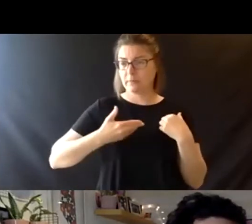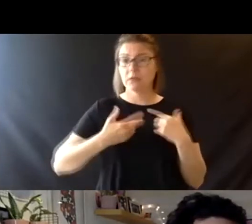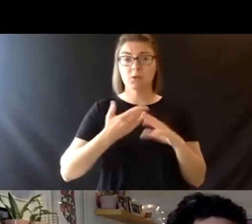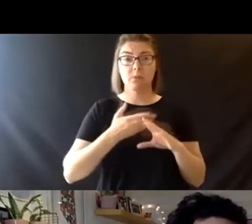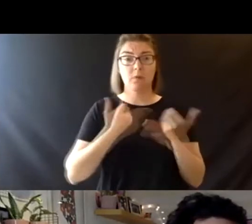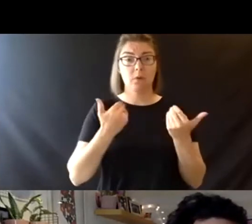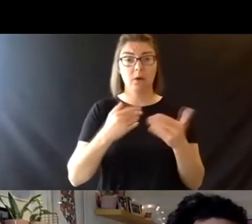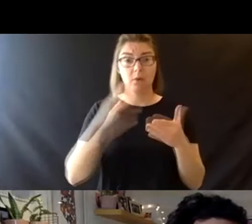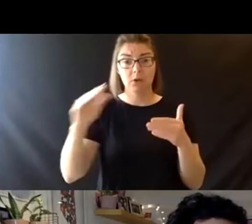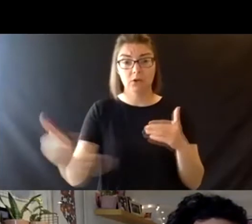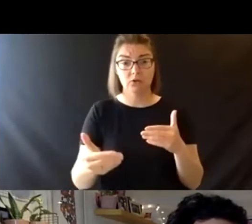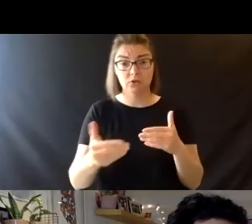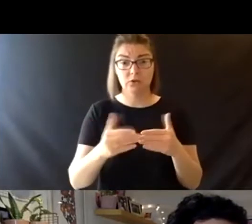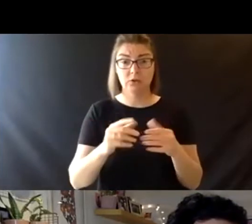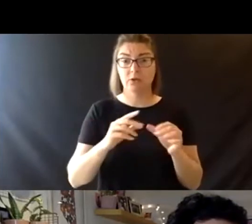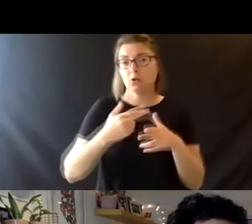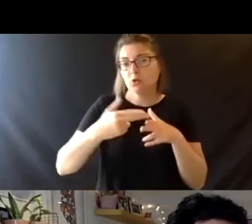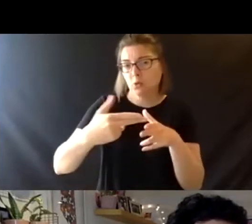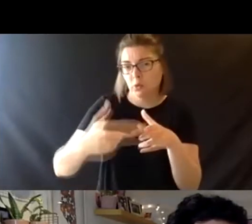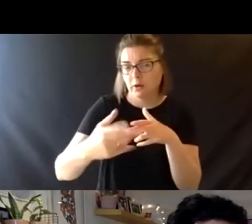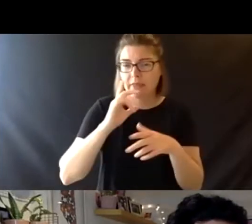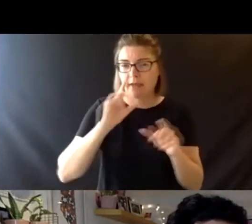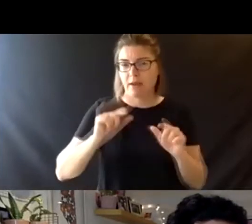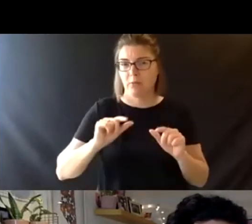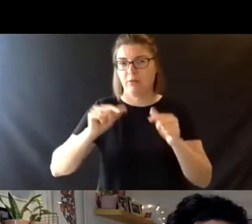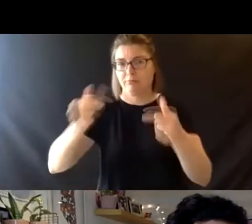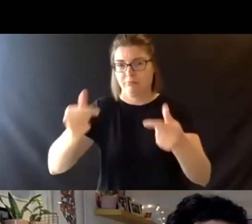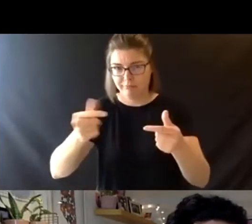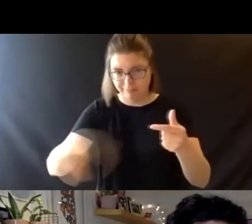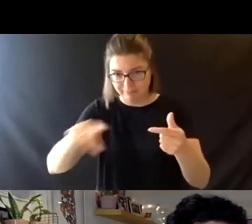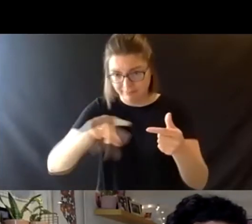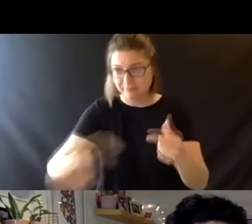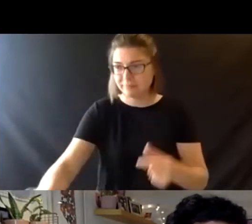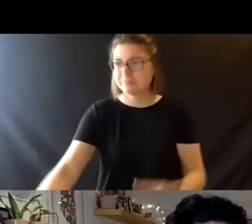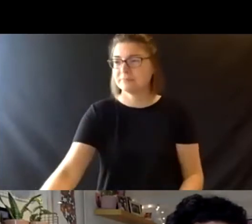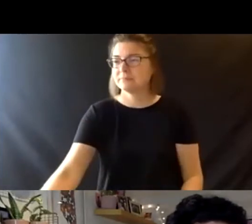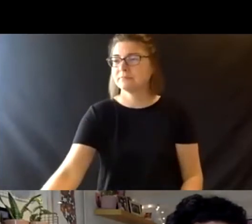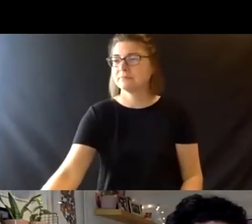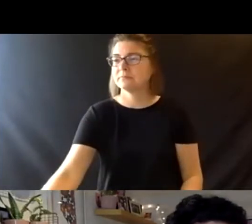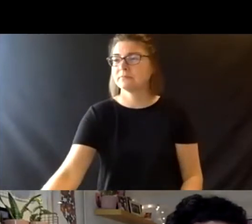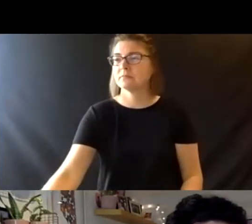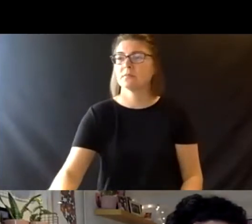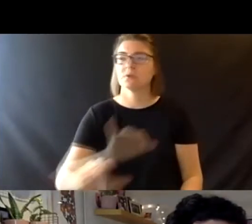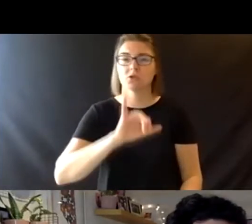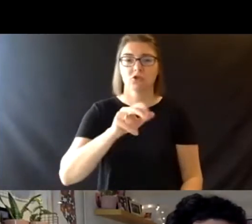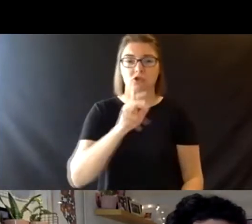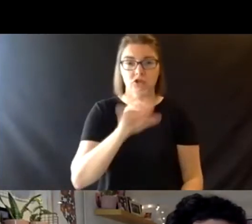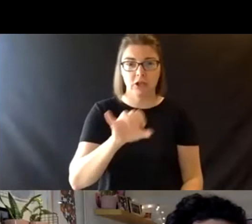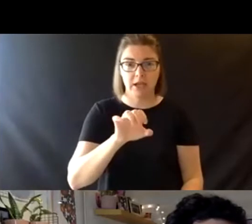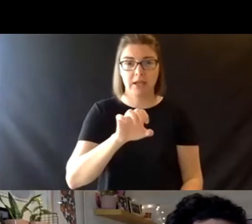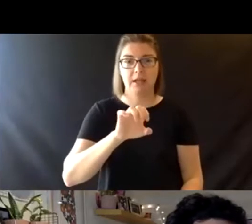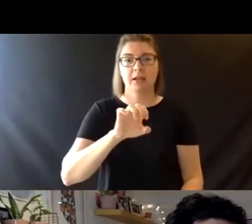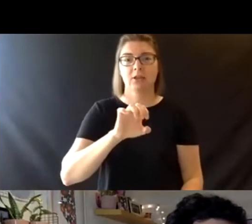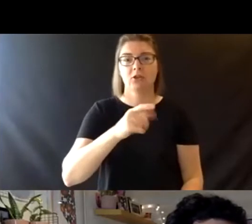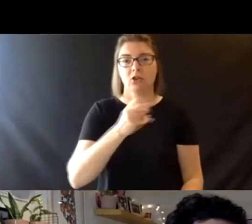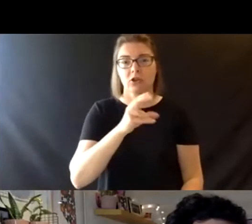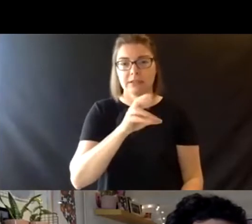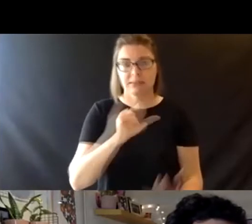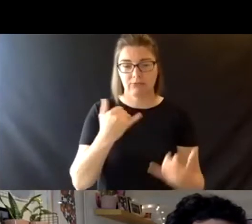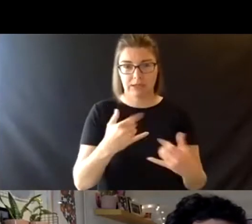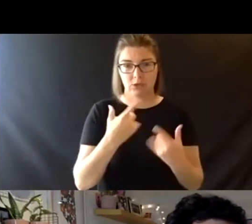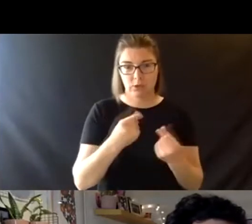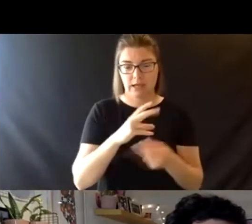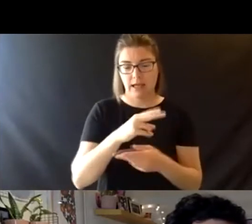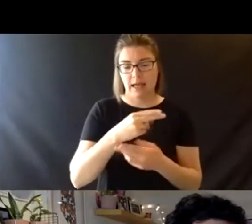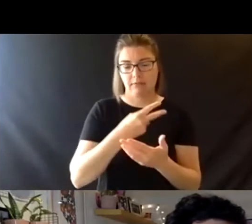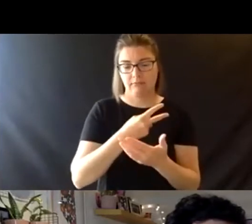start by introducing briefly, and then I'll hand it over to you, Jaye Garcia. I just want to say that you're currently doing an